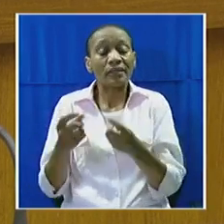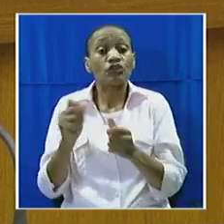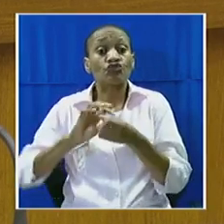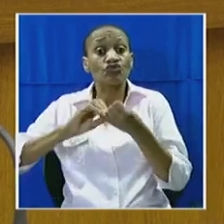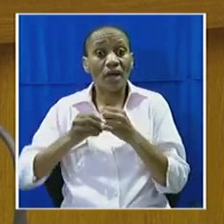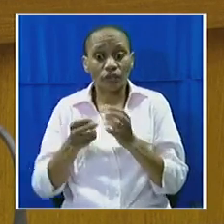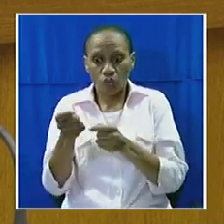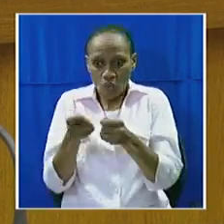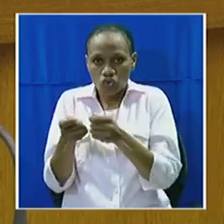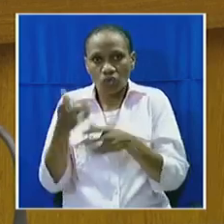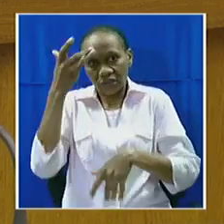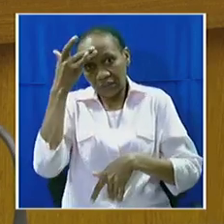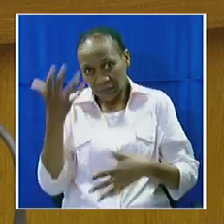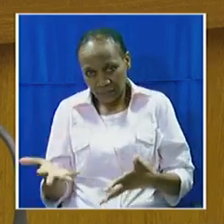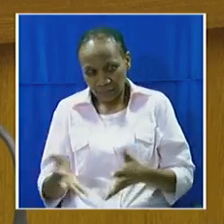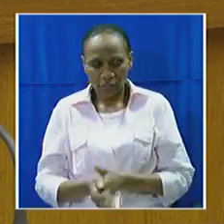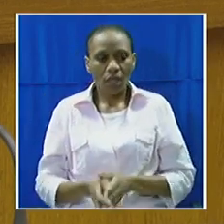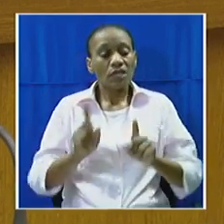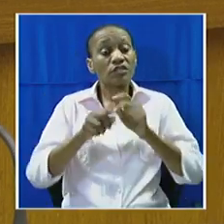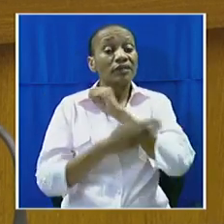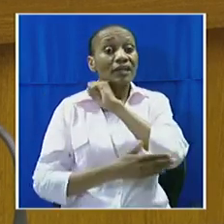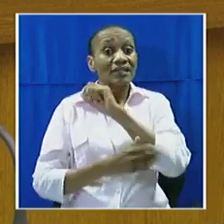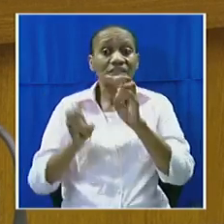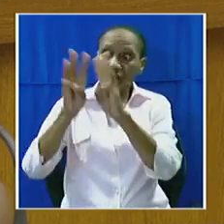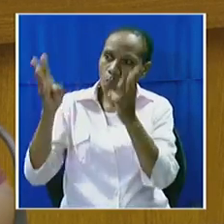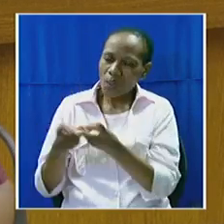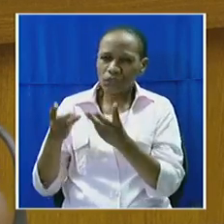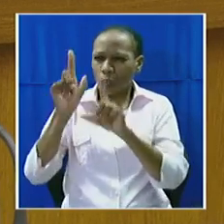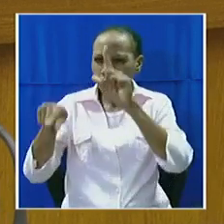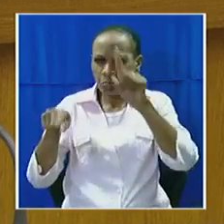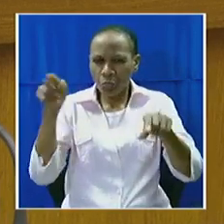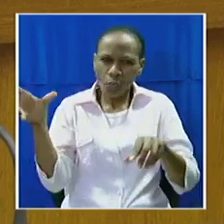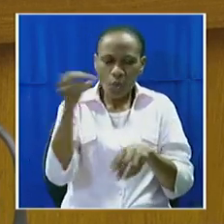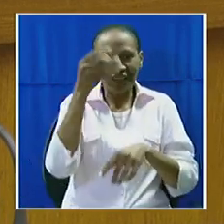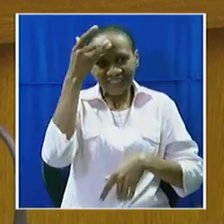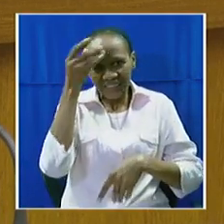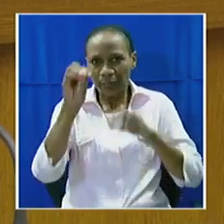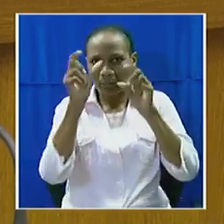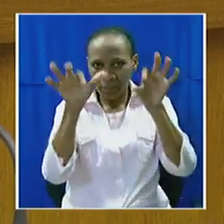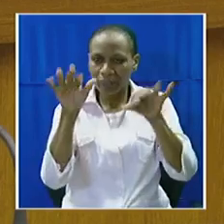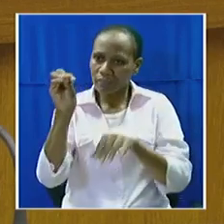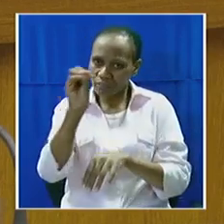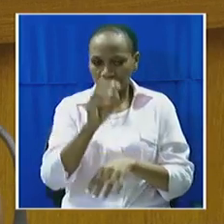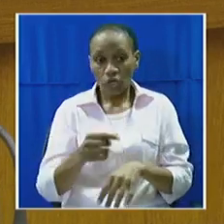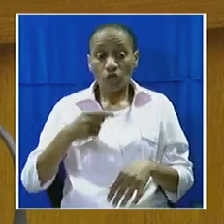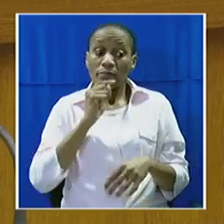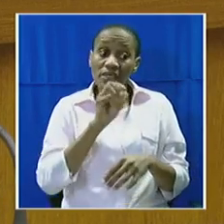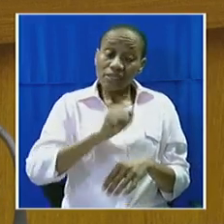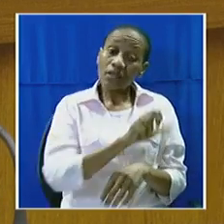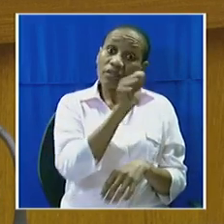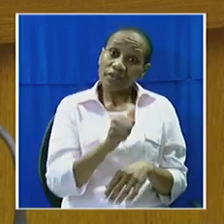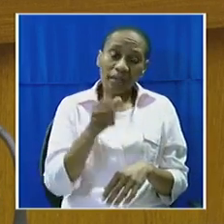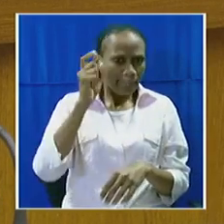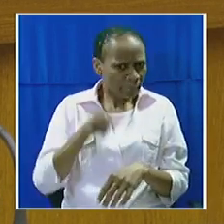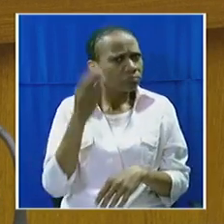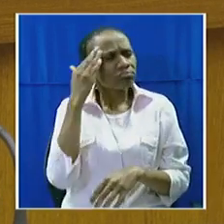virus. The disease attacks countries across the globe. Therefore, we must understand the inherent weaknesses of the